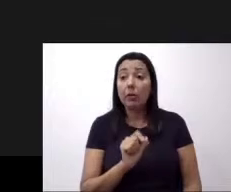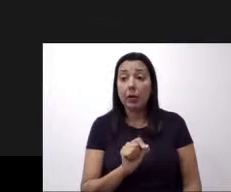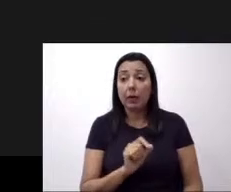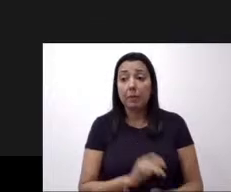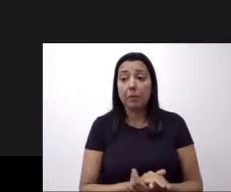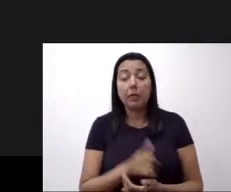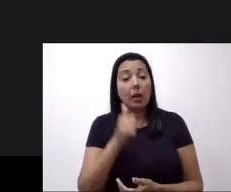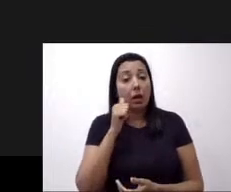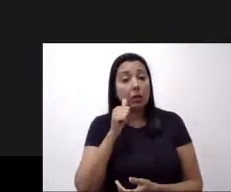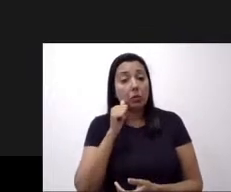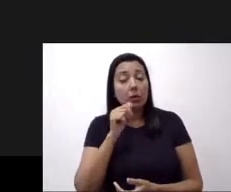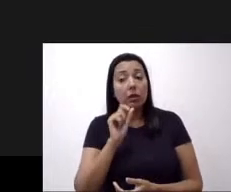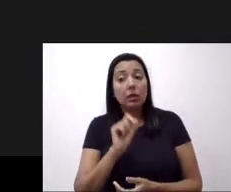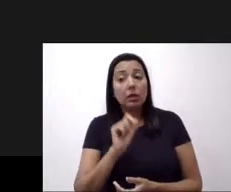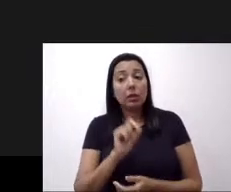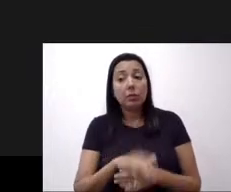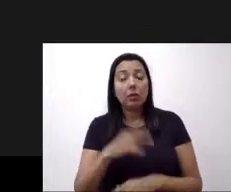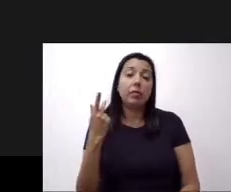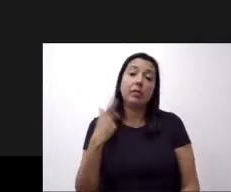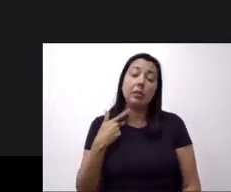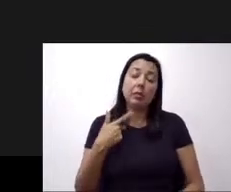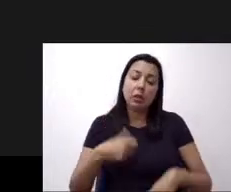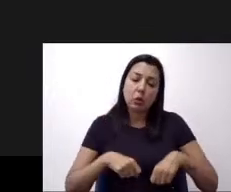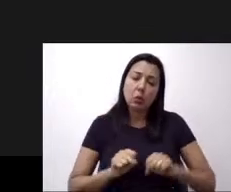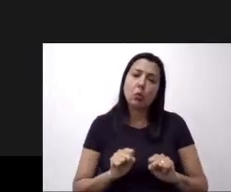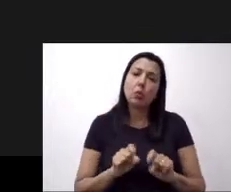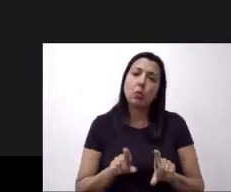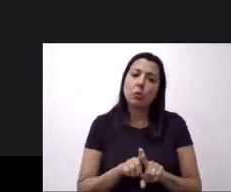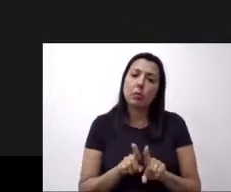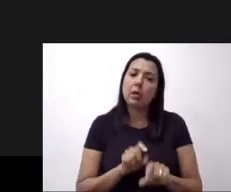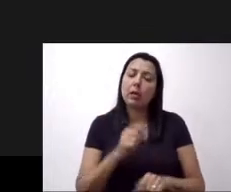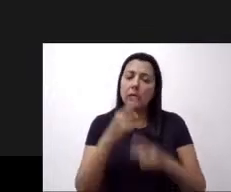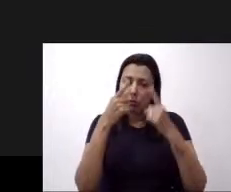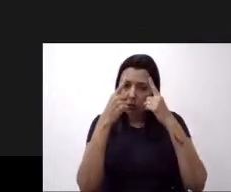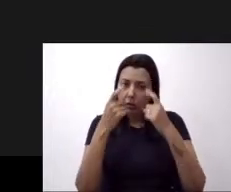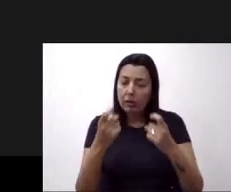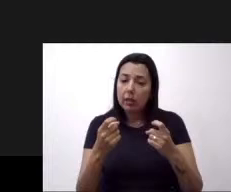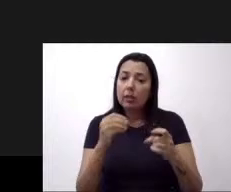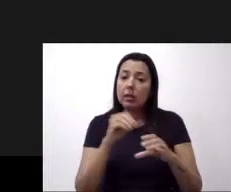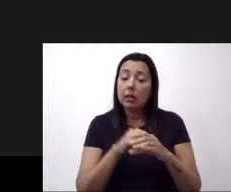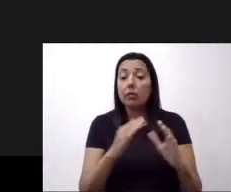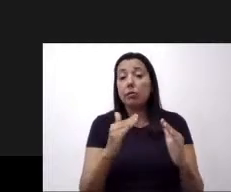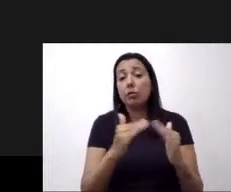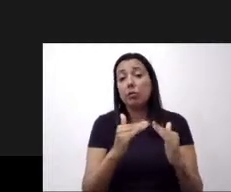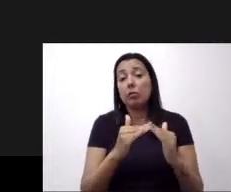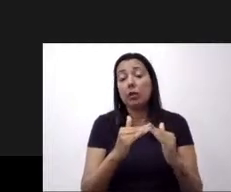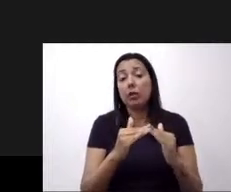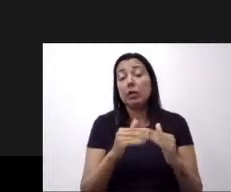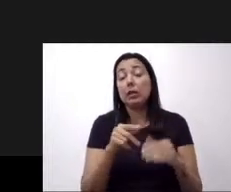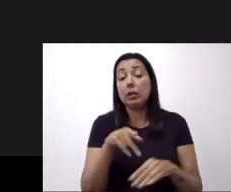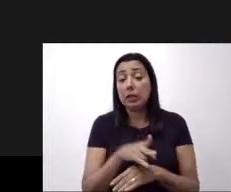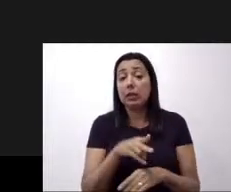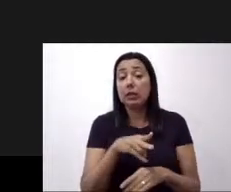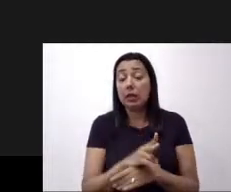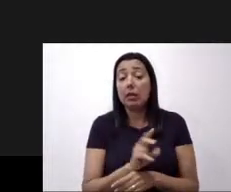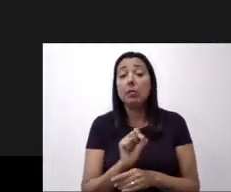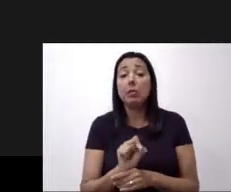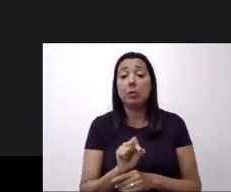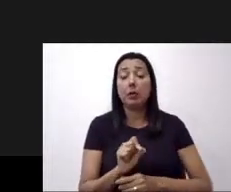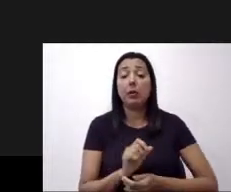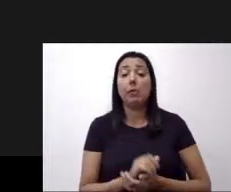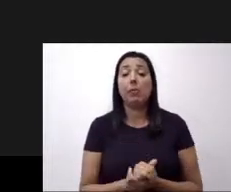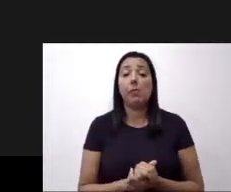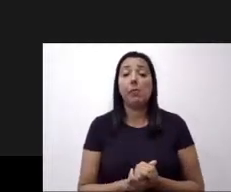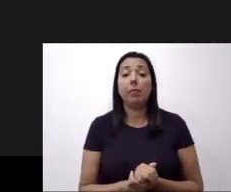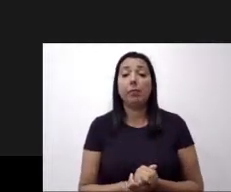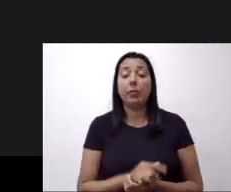the authors of domestic violence are almost always men. I won't enumerate all